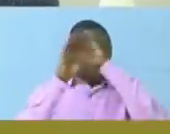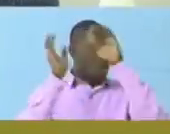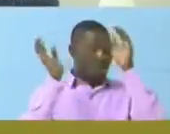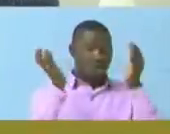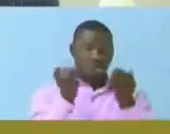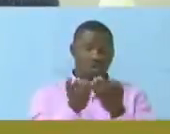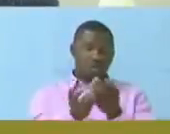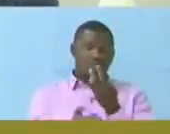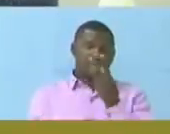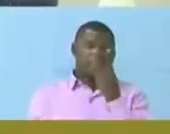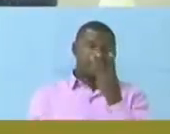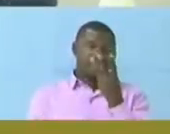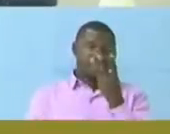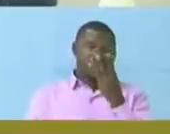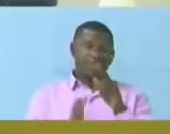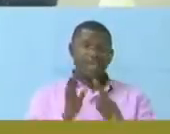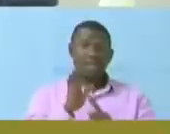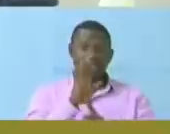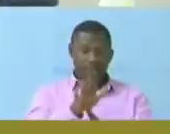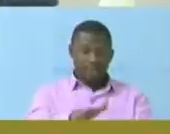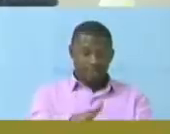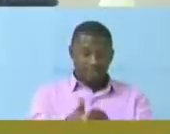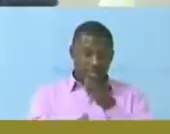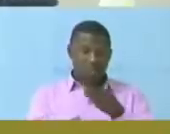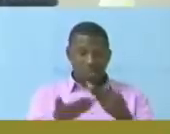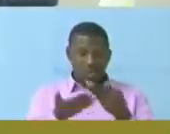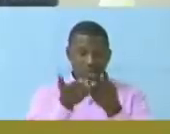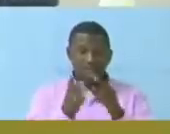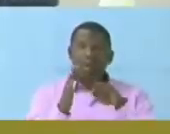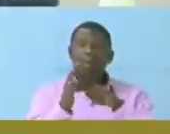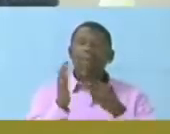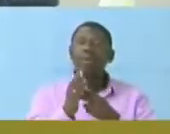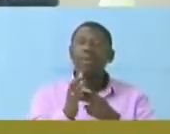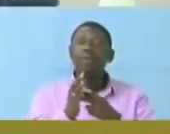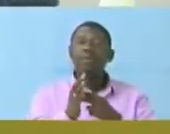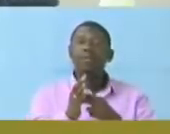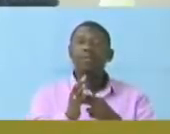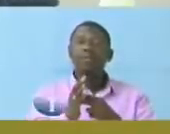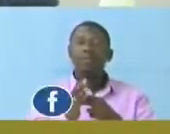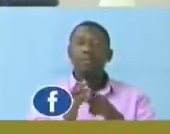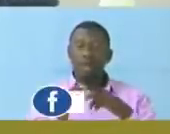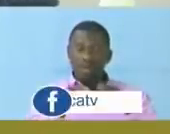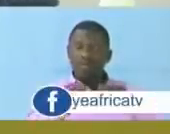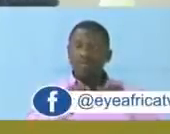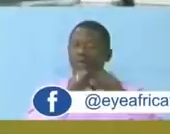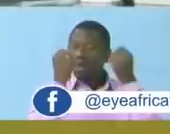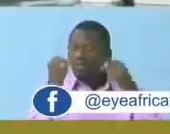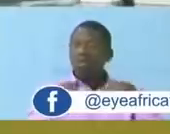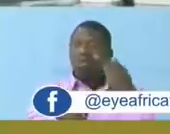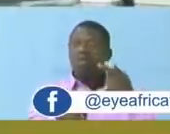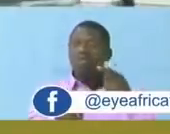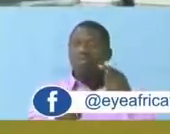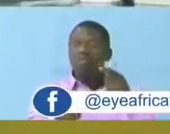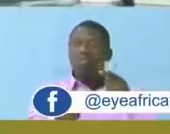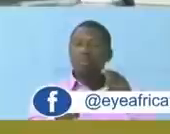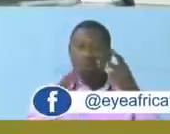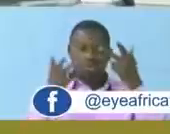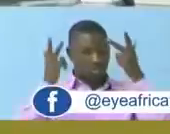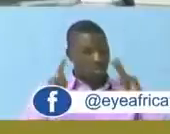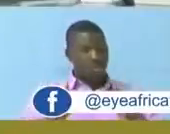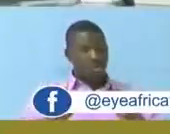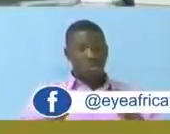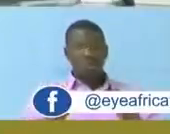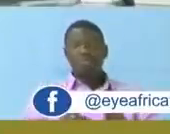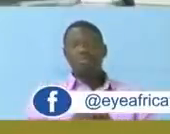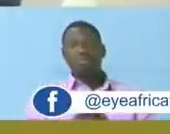have given are violations of the law. Hey, misal sabol men be di jaw misal le me yalon ko be mun wala lwa ti nyaa. Of course. Ah